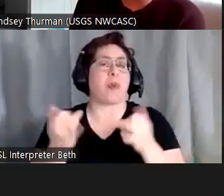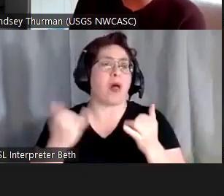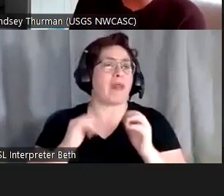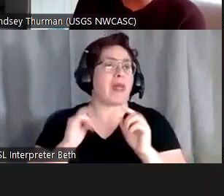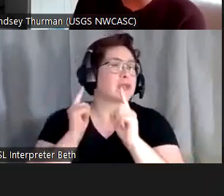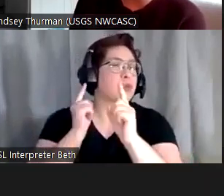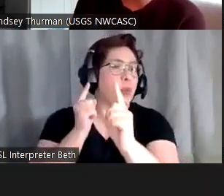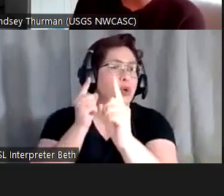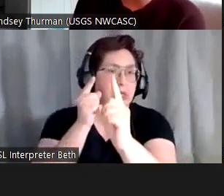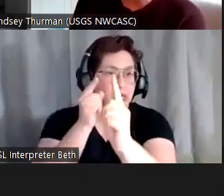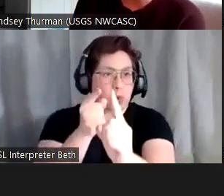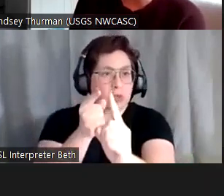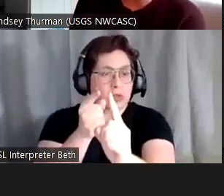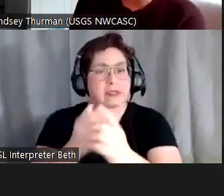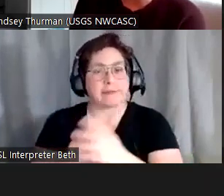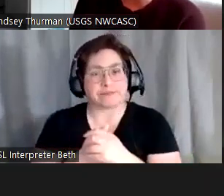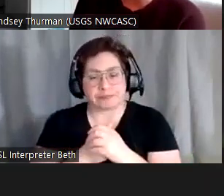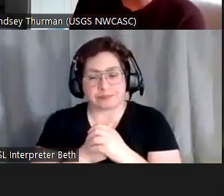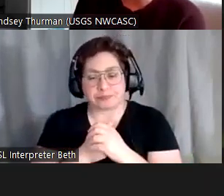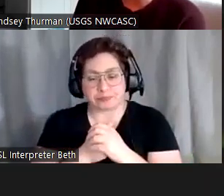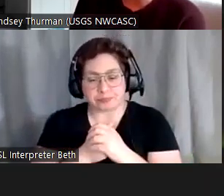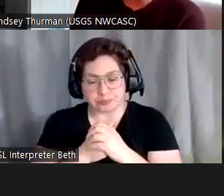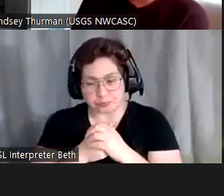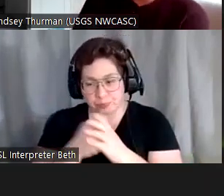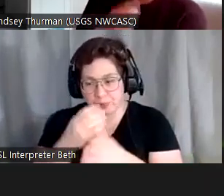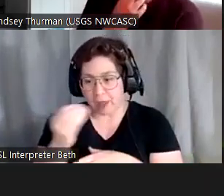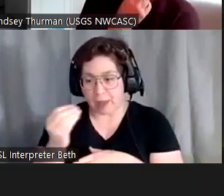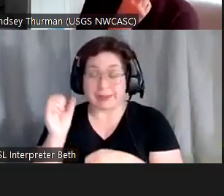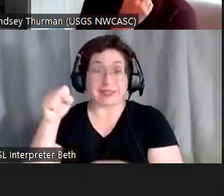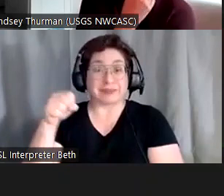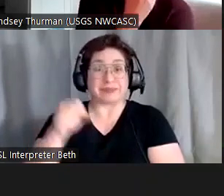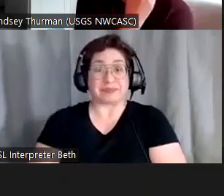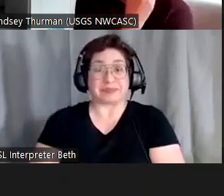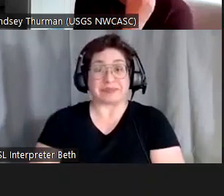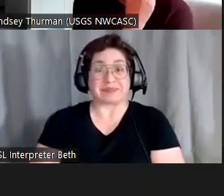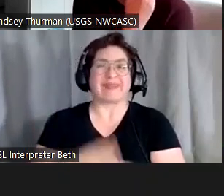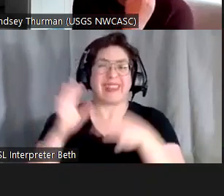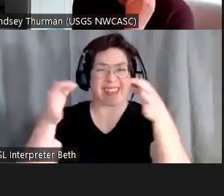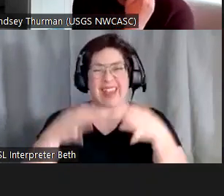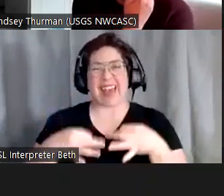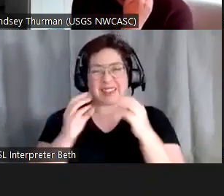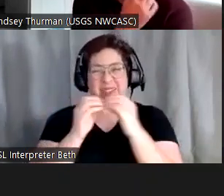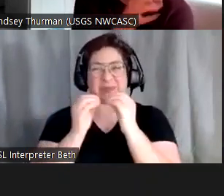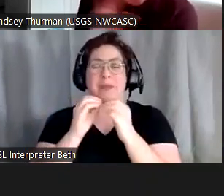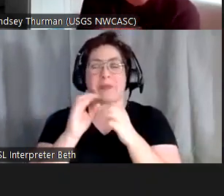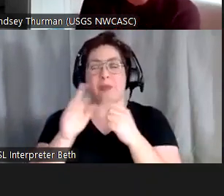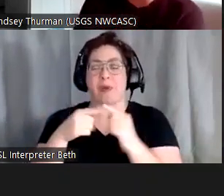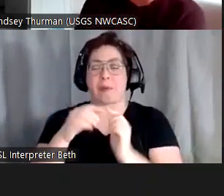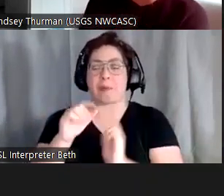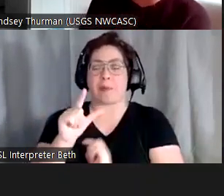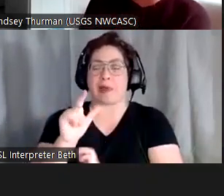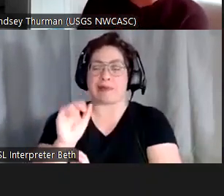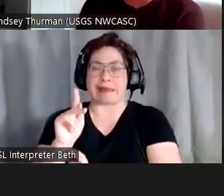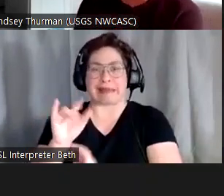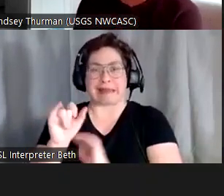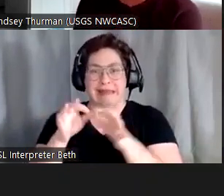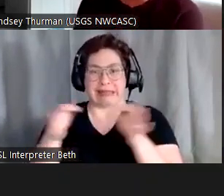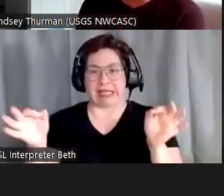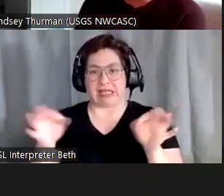towards. And yeah, and I'll explain more about the links to the adaptation menu in the next